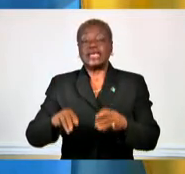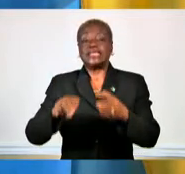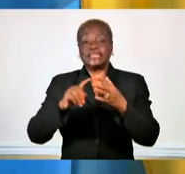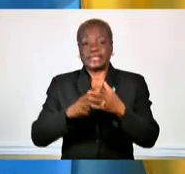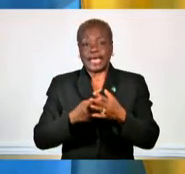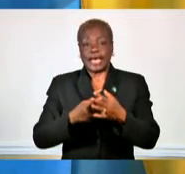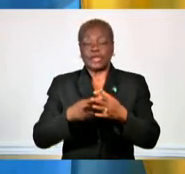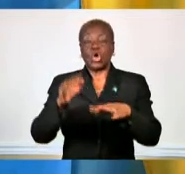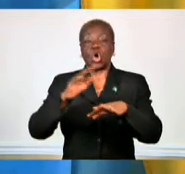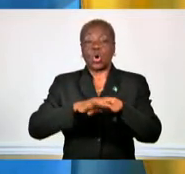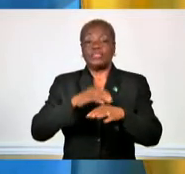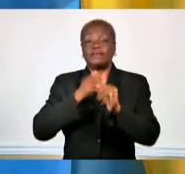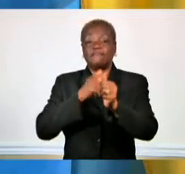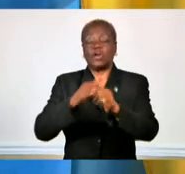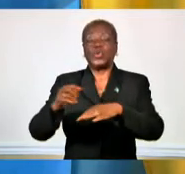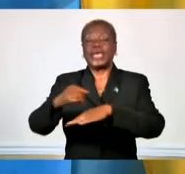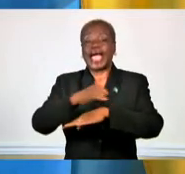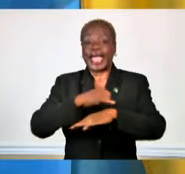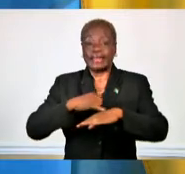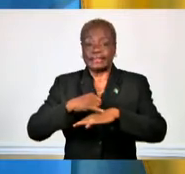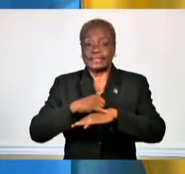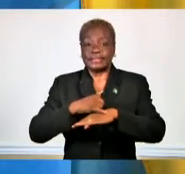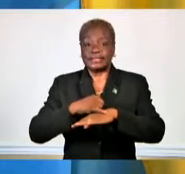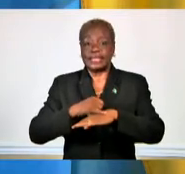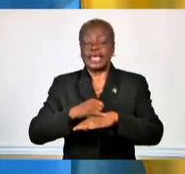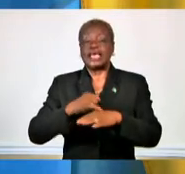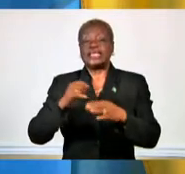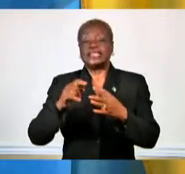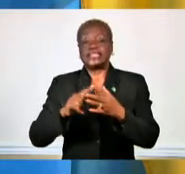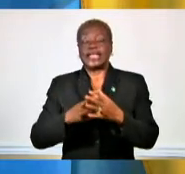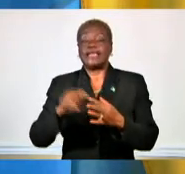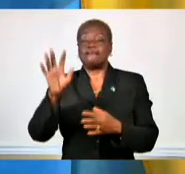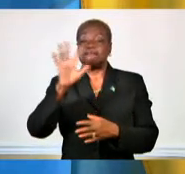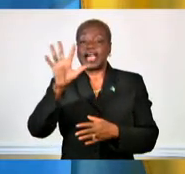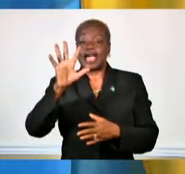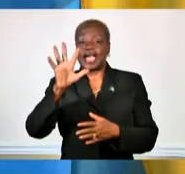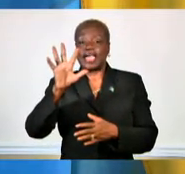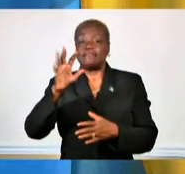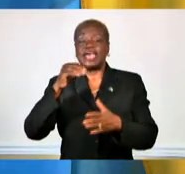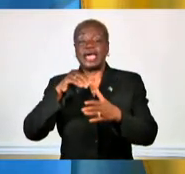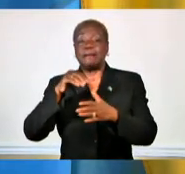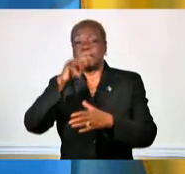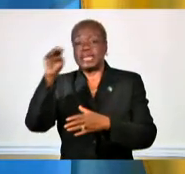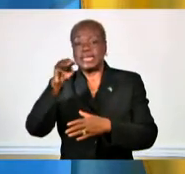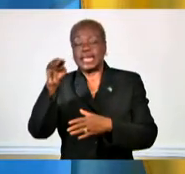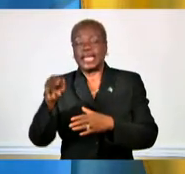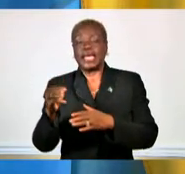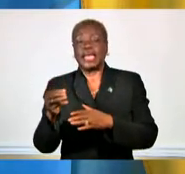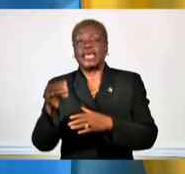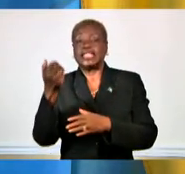the following islands effective 5 a.m. Monday,